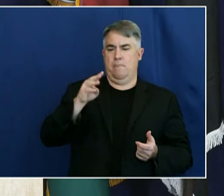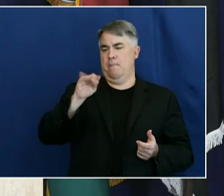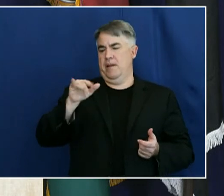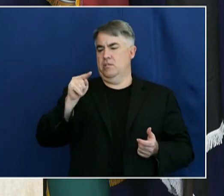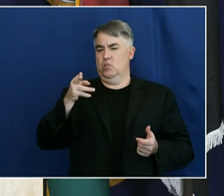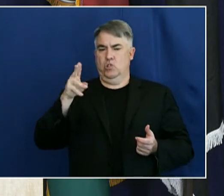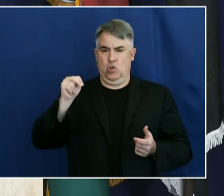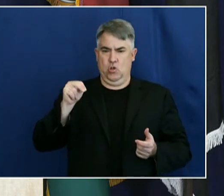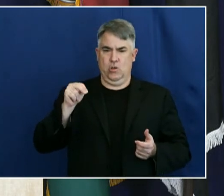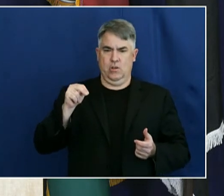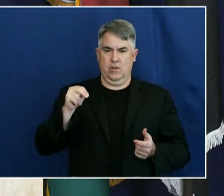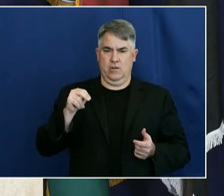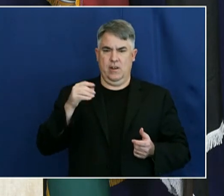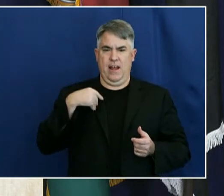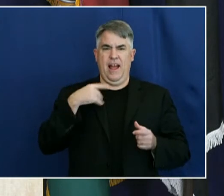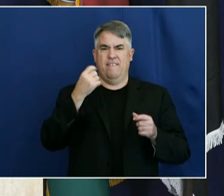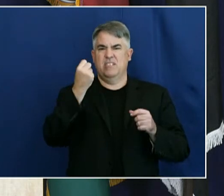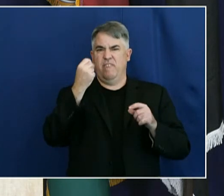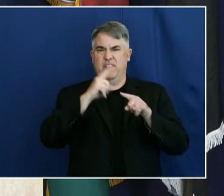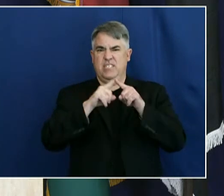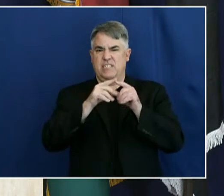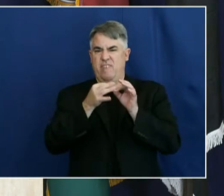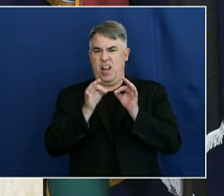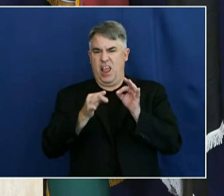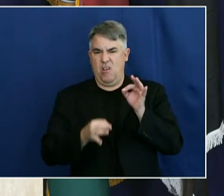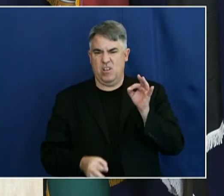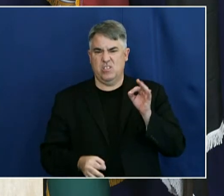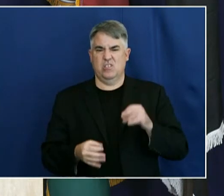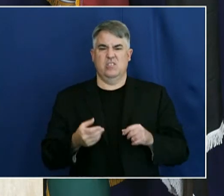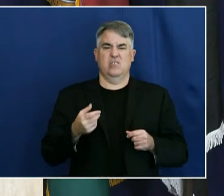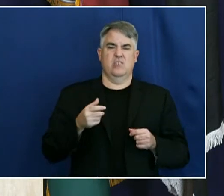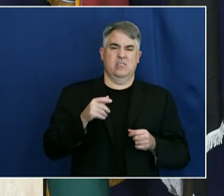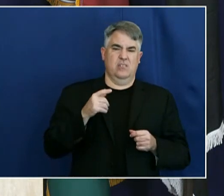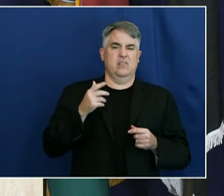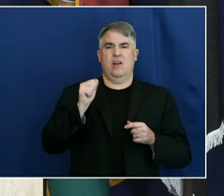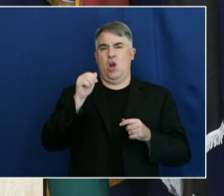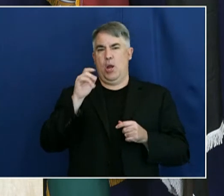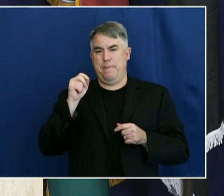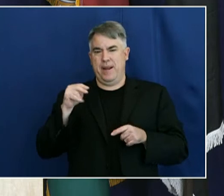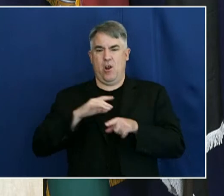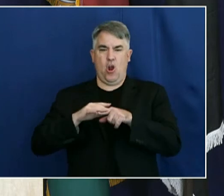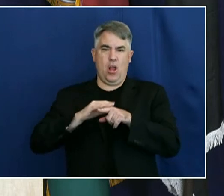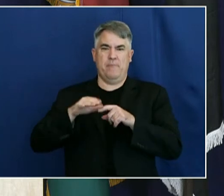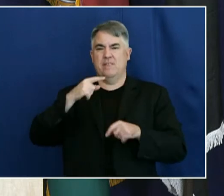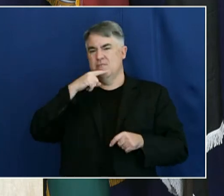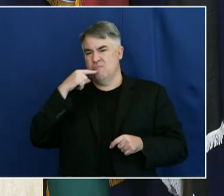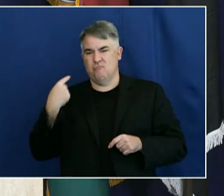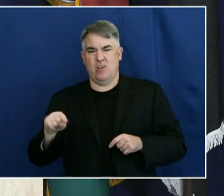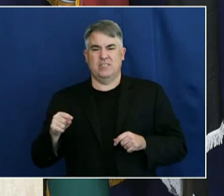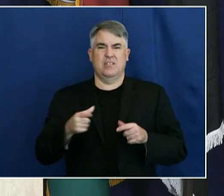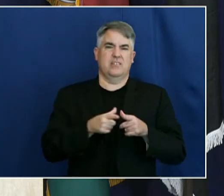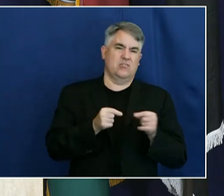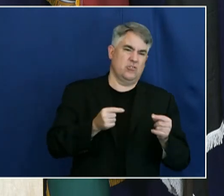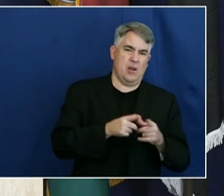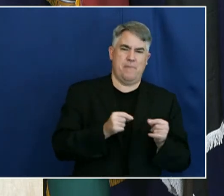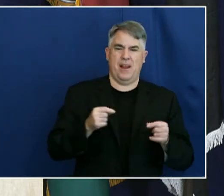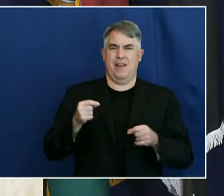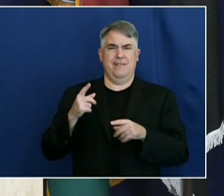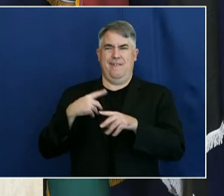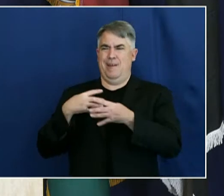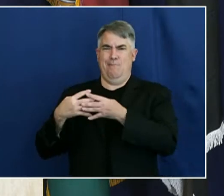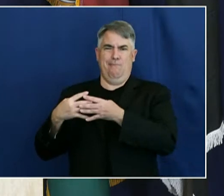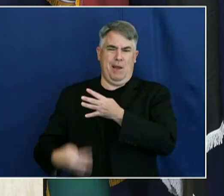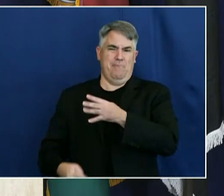Armenian, Japanese, Khmer, Punjabi, and Russian, along with languages already offered simplified and